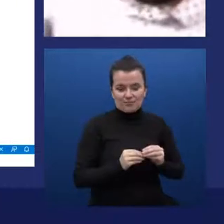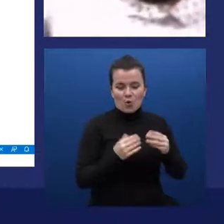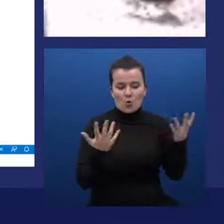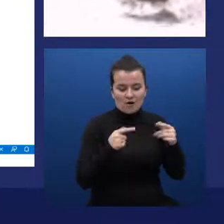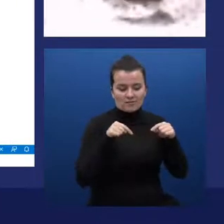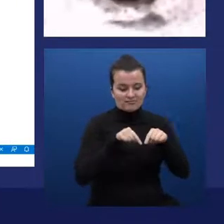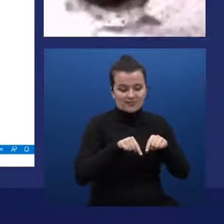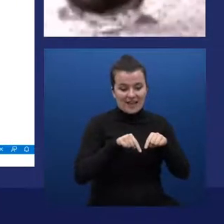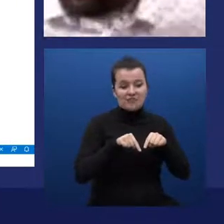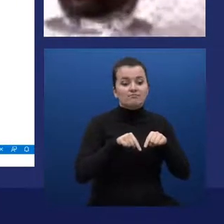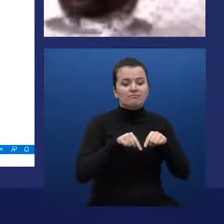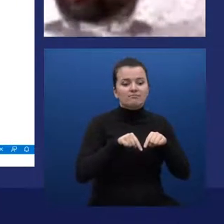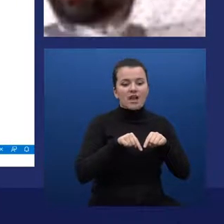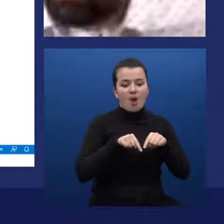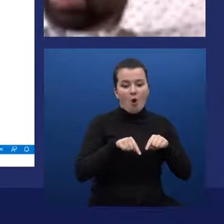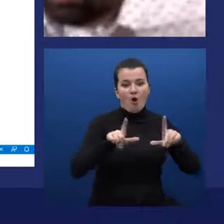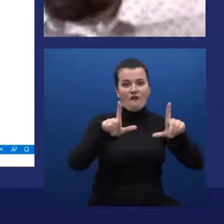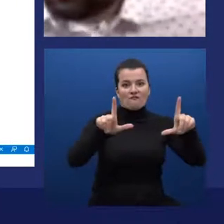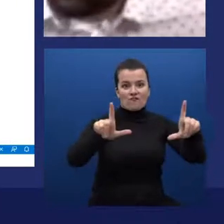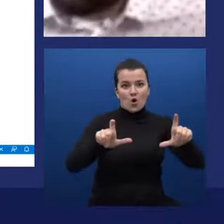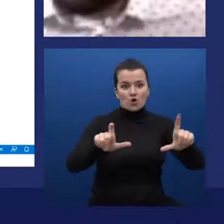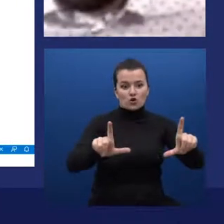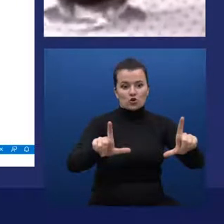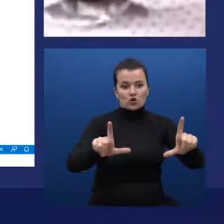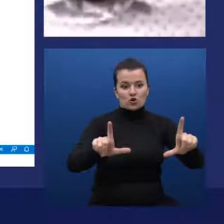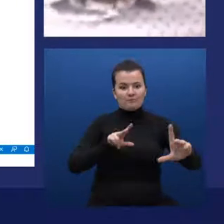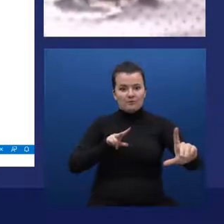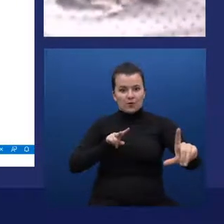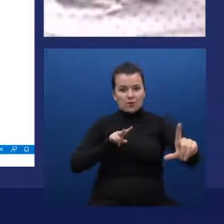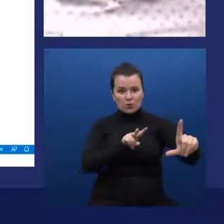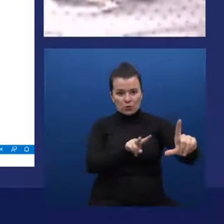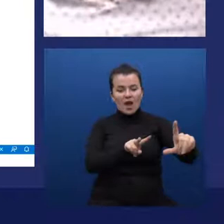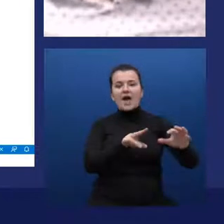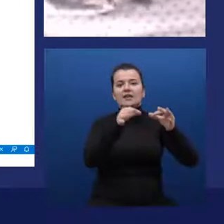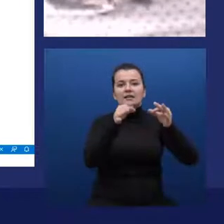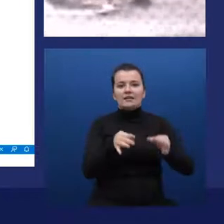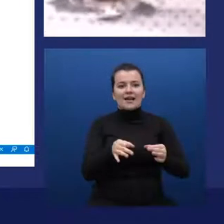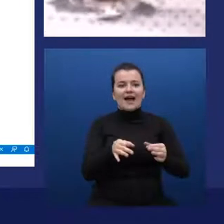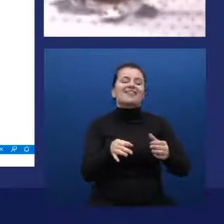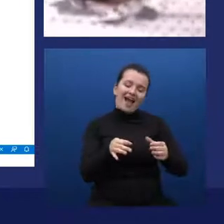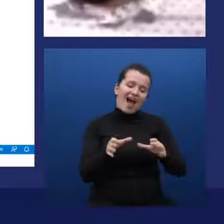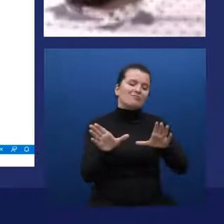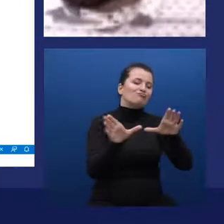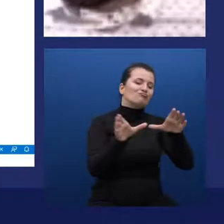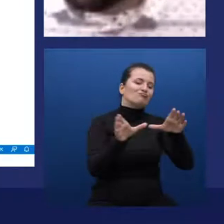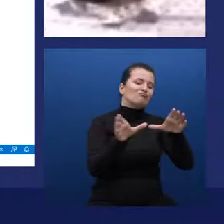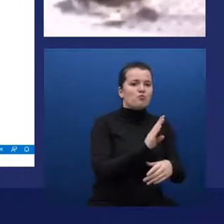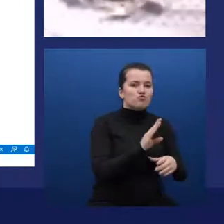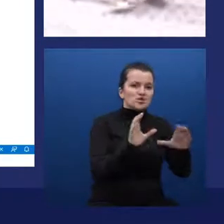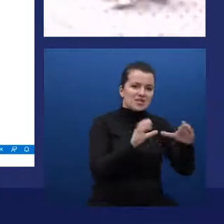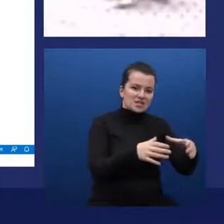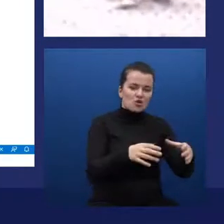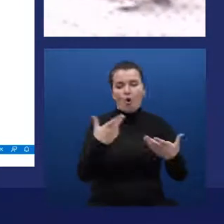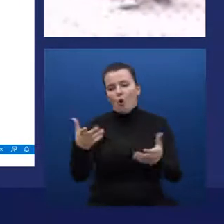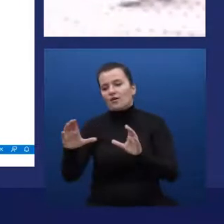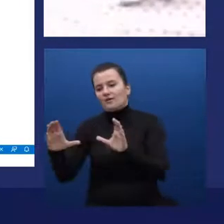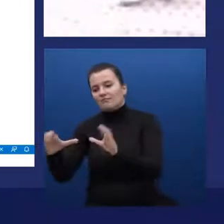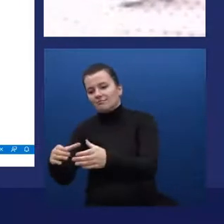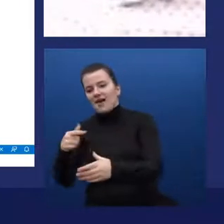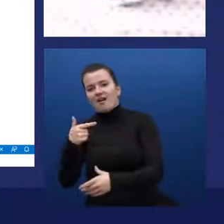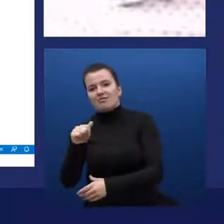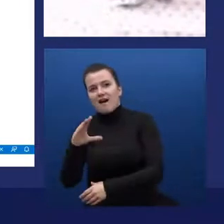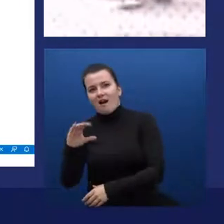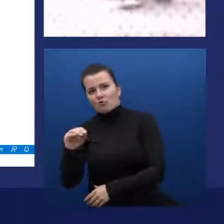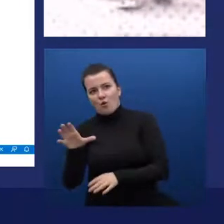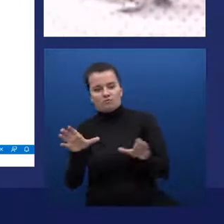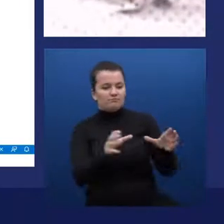whether they're burritos or tacos, right? So I already ran it. Sometimes my GPU doesn't like it if I'm doing too many things with the GPU. And